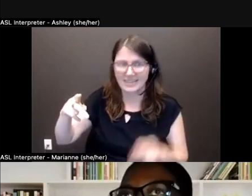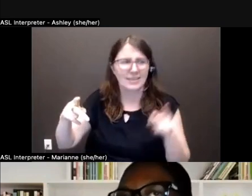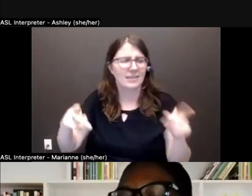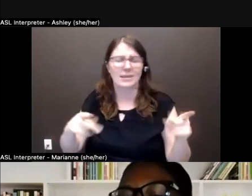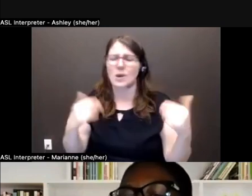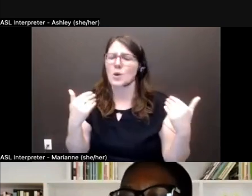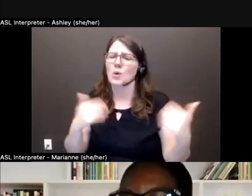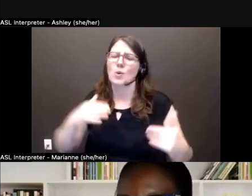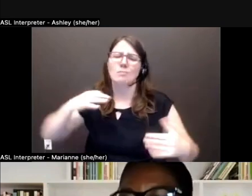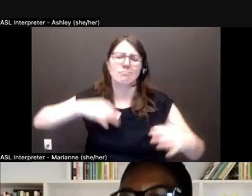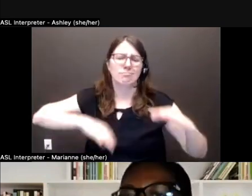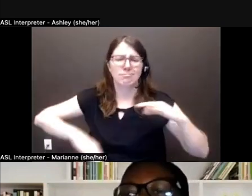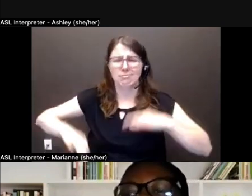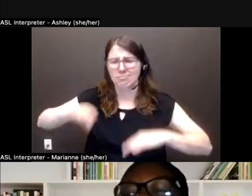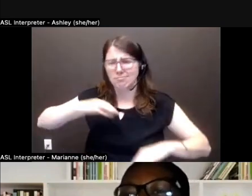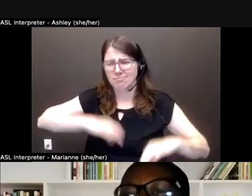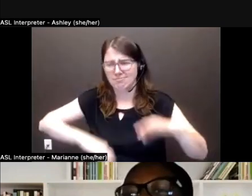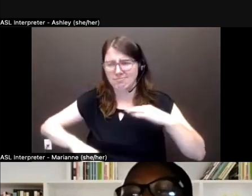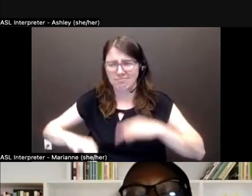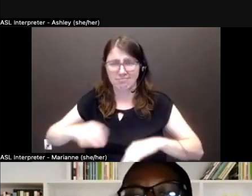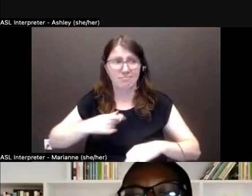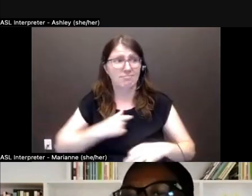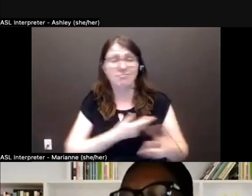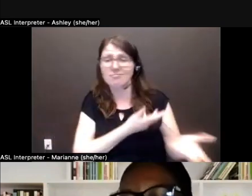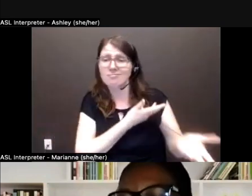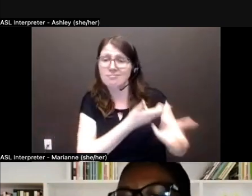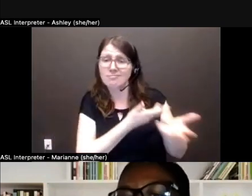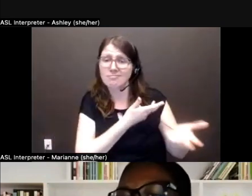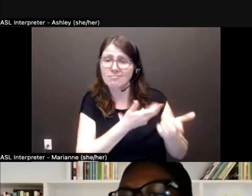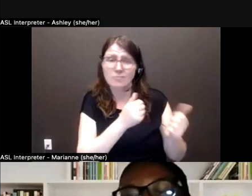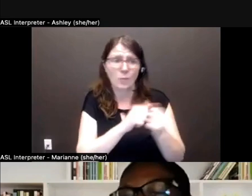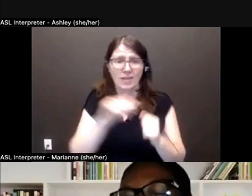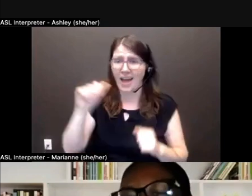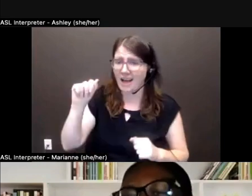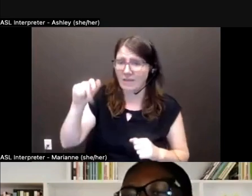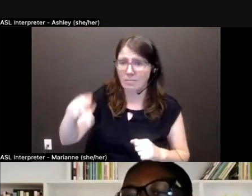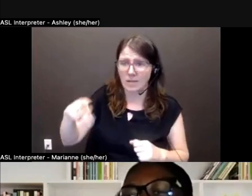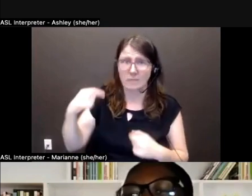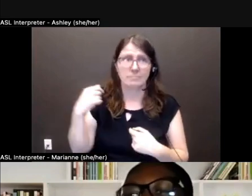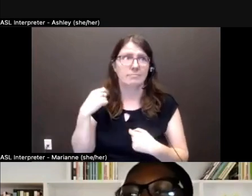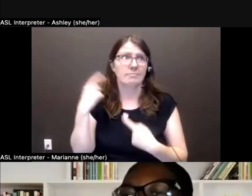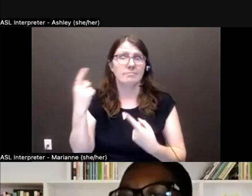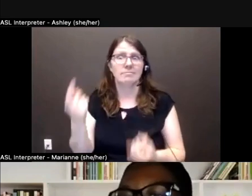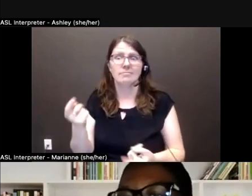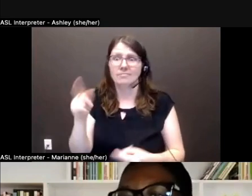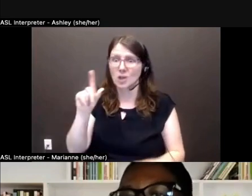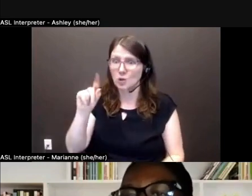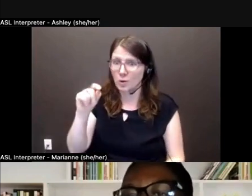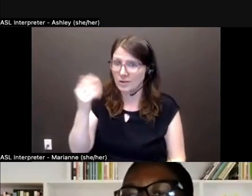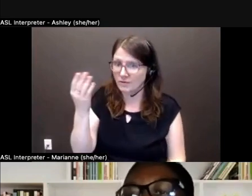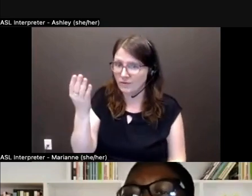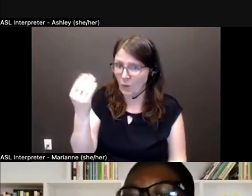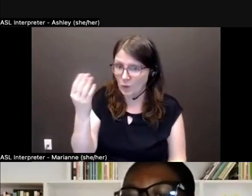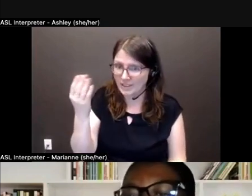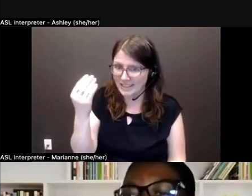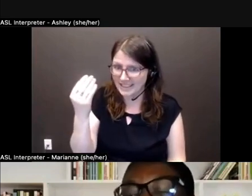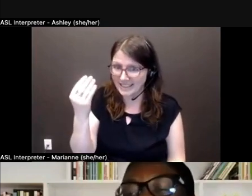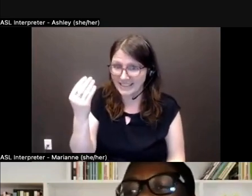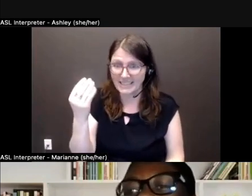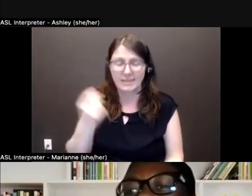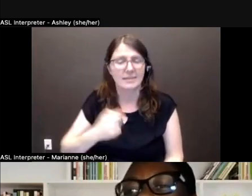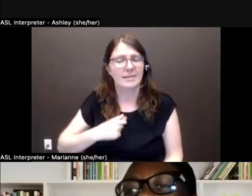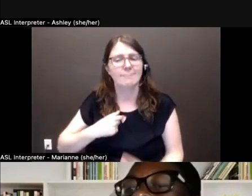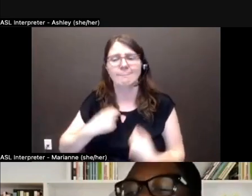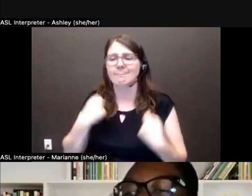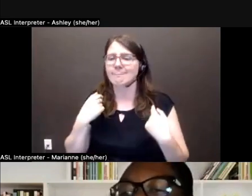since 2014 and I am never ever disappointed. They are always willing, even when